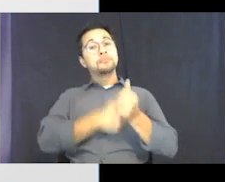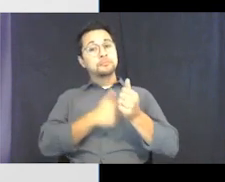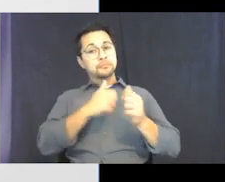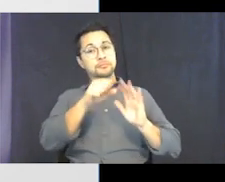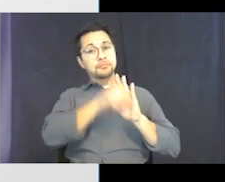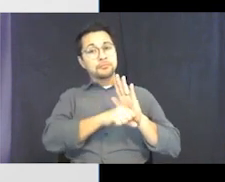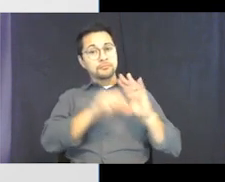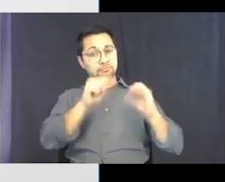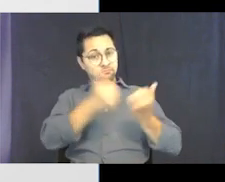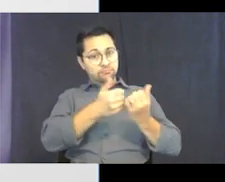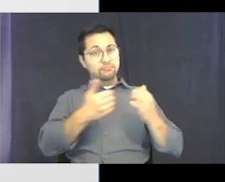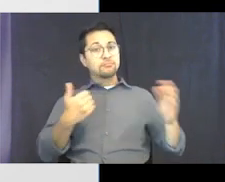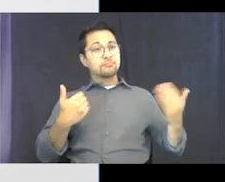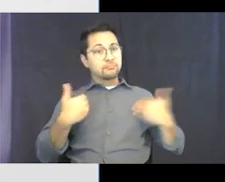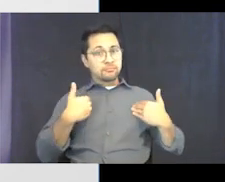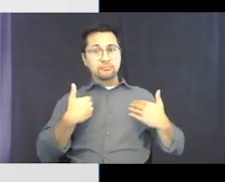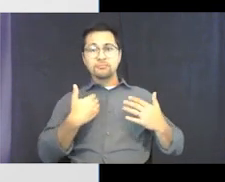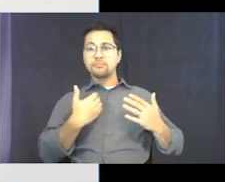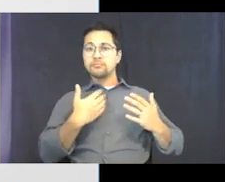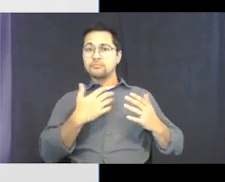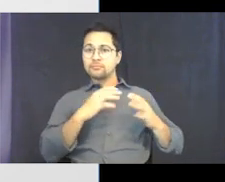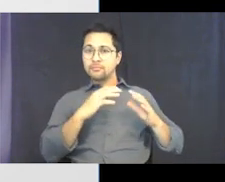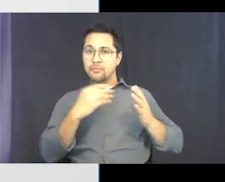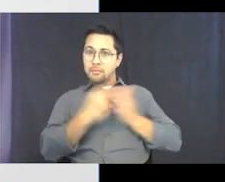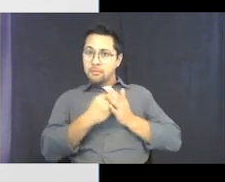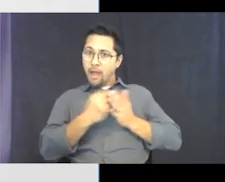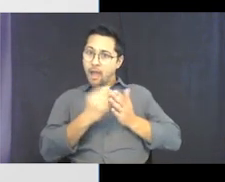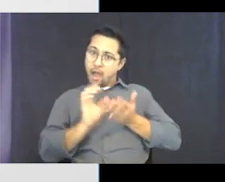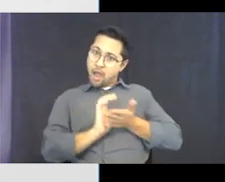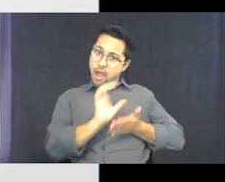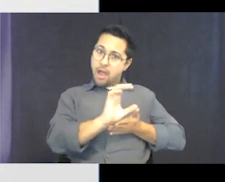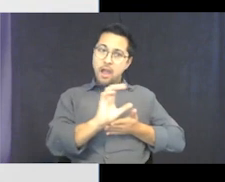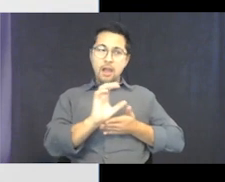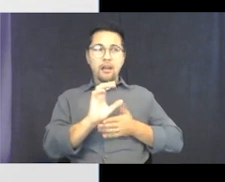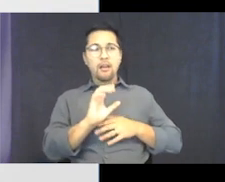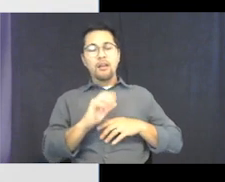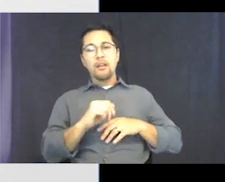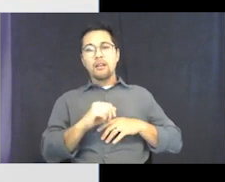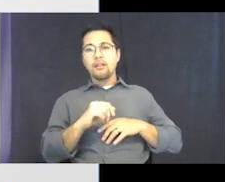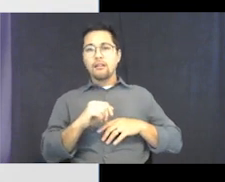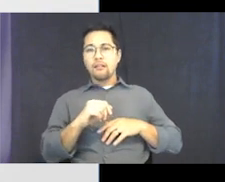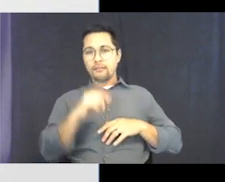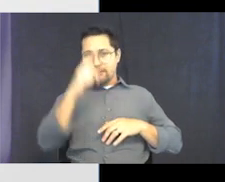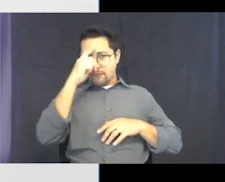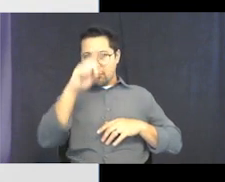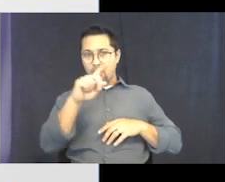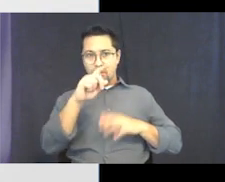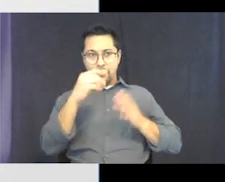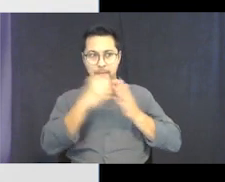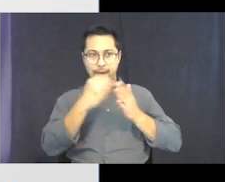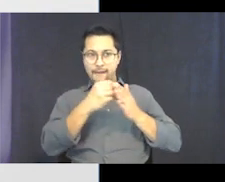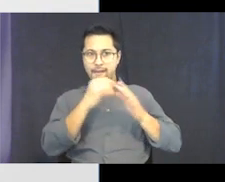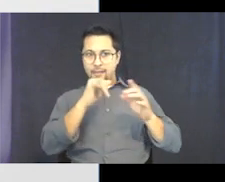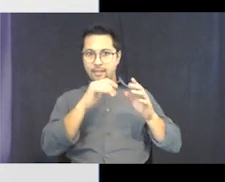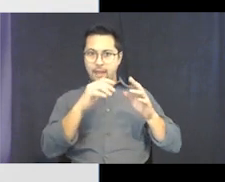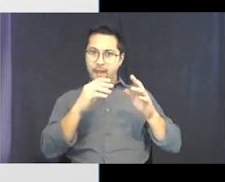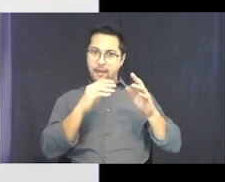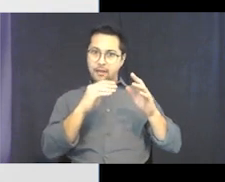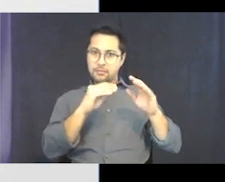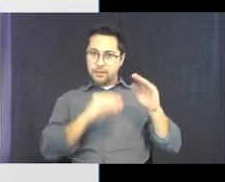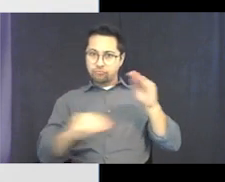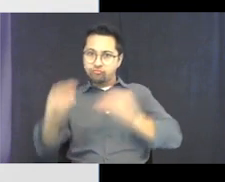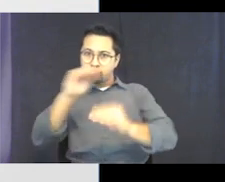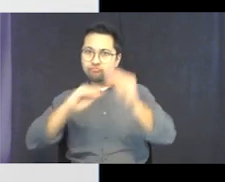the allocation and the specified population by which the allocation of dollars are moving through the